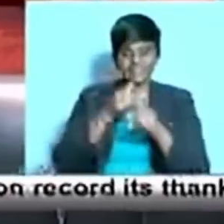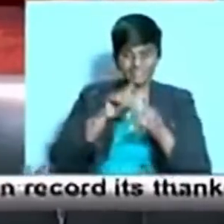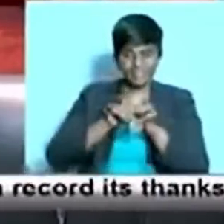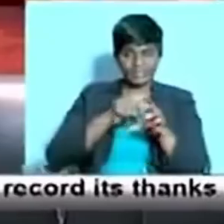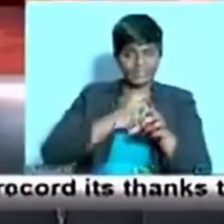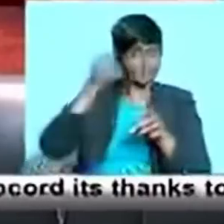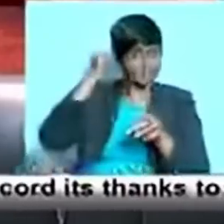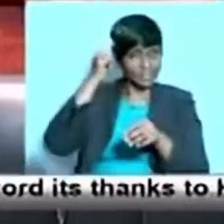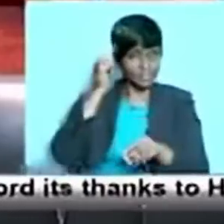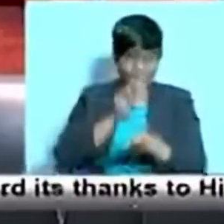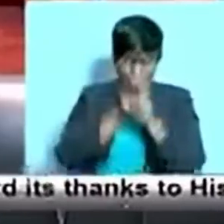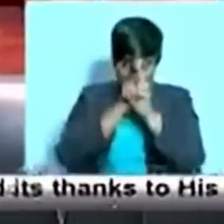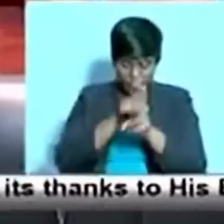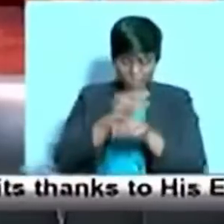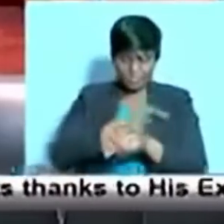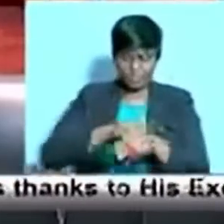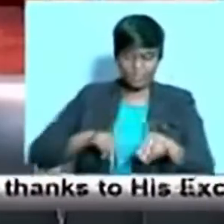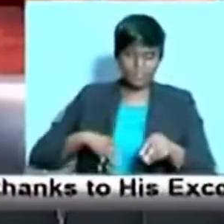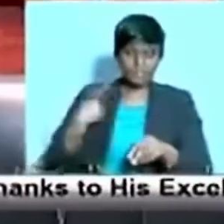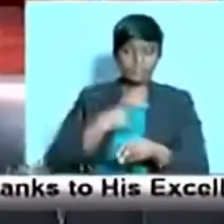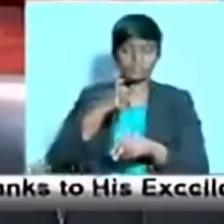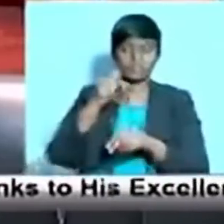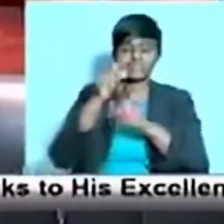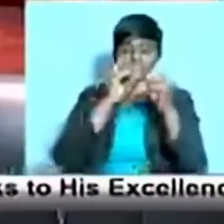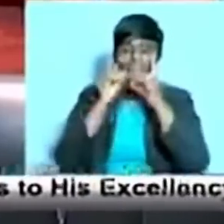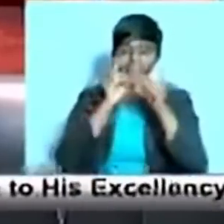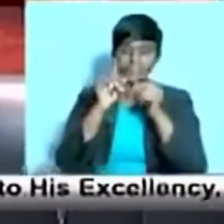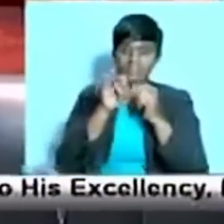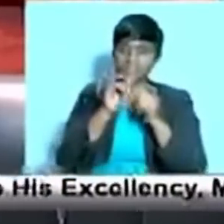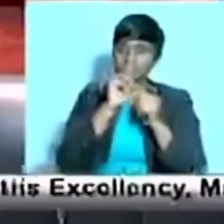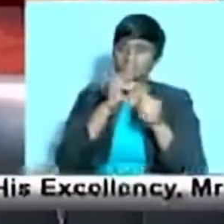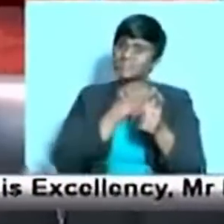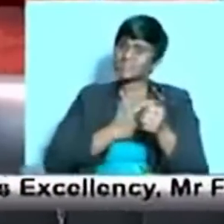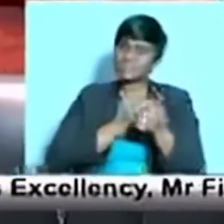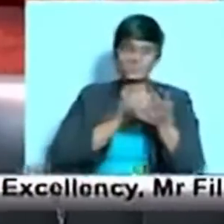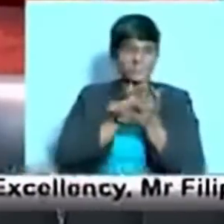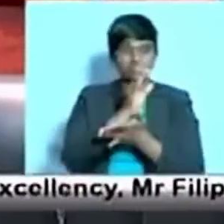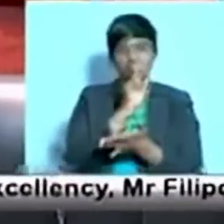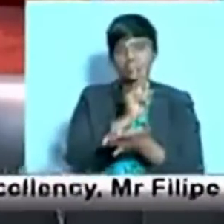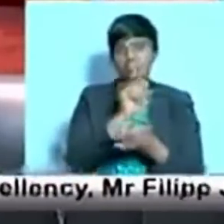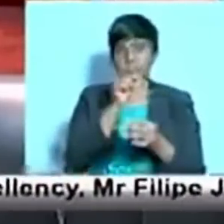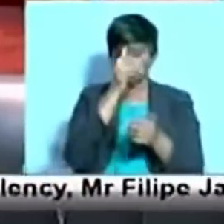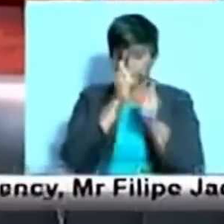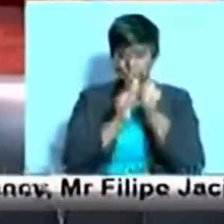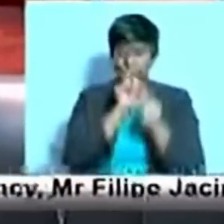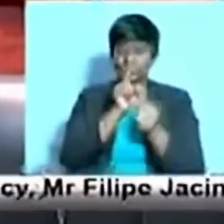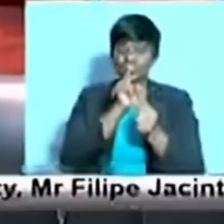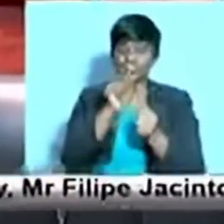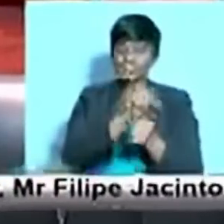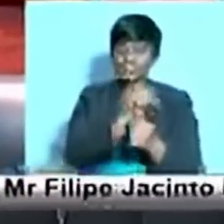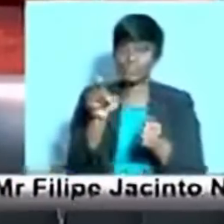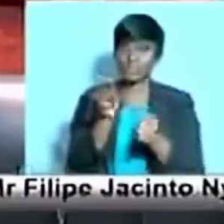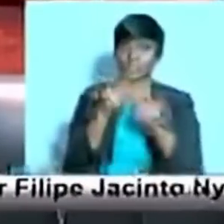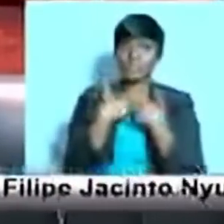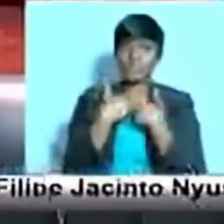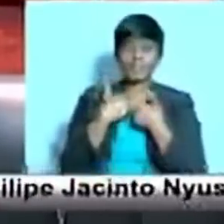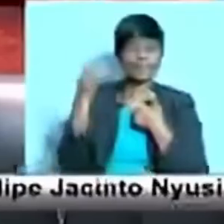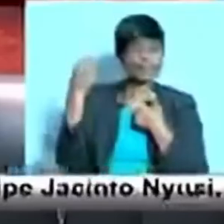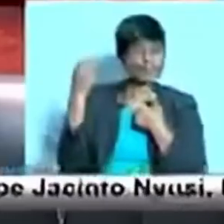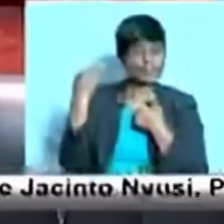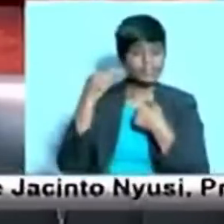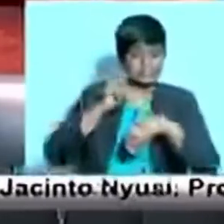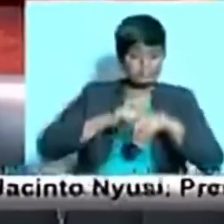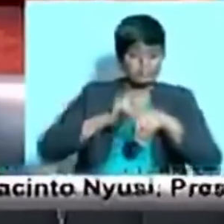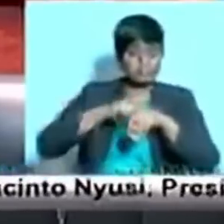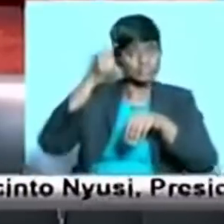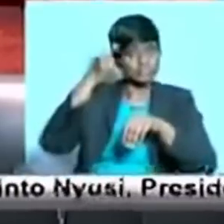the honorable member was debating, I said, yeah, he is right. Because truly, the previous